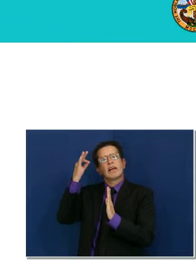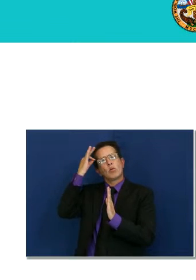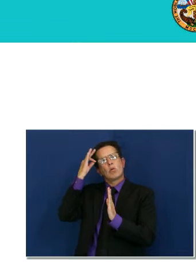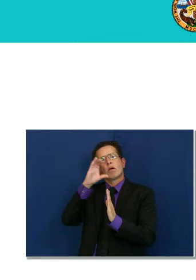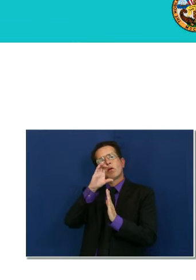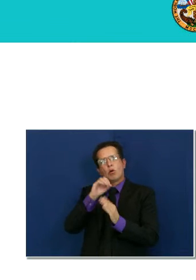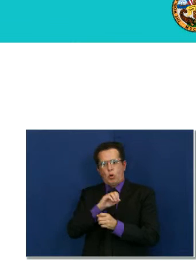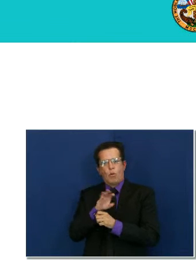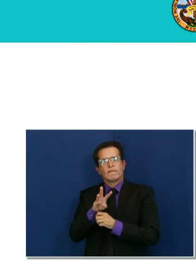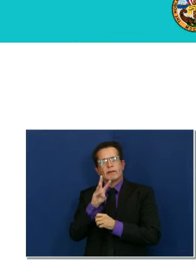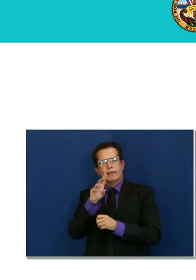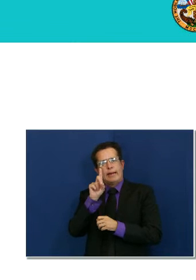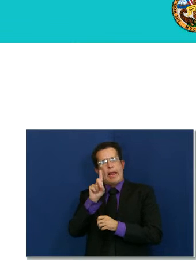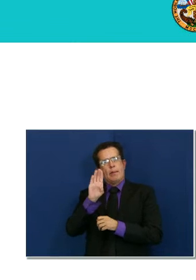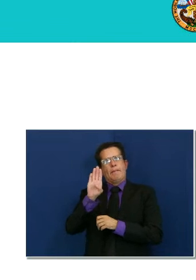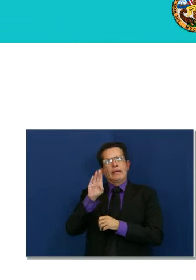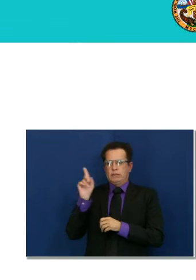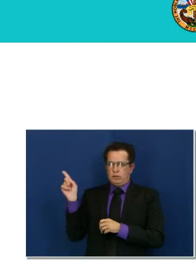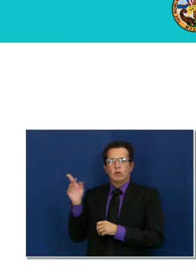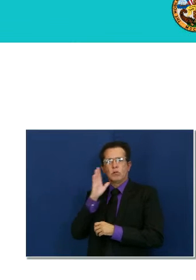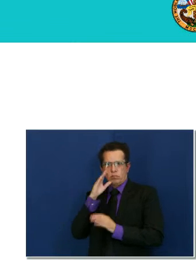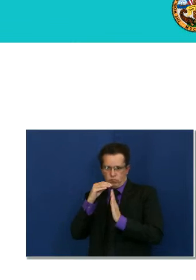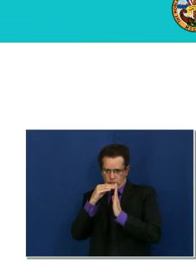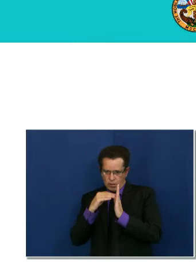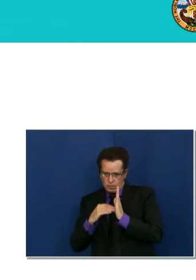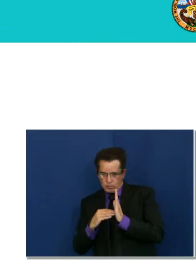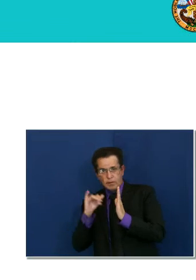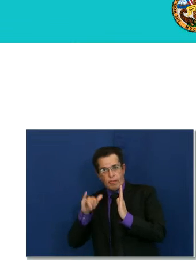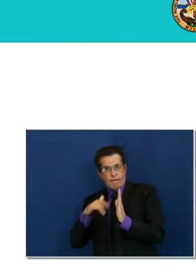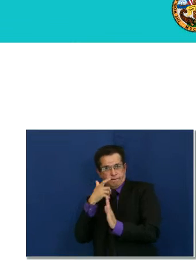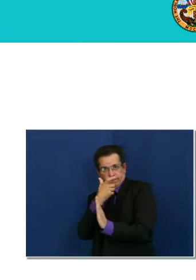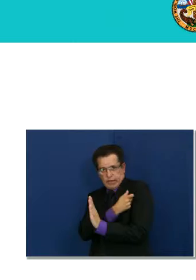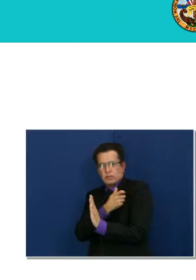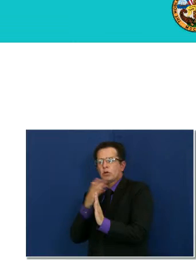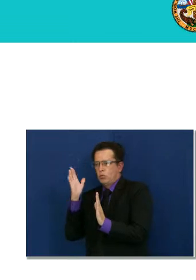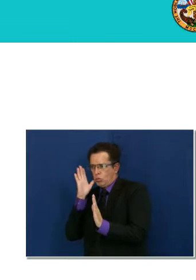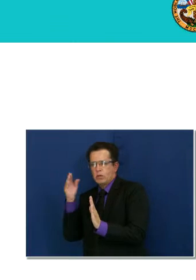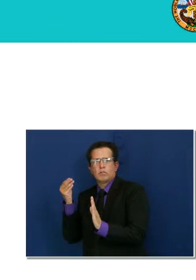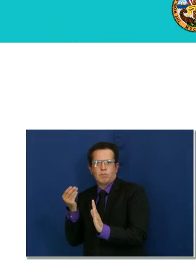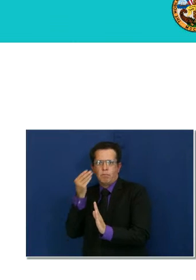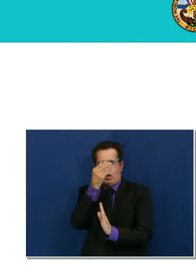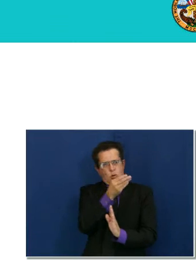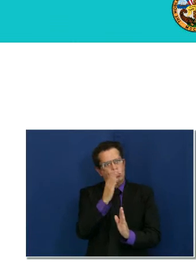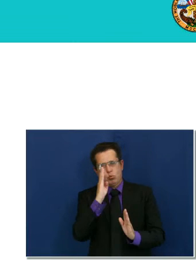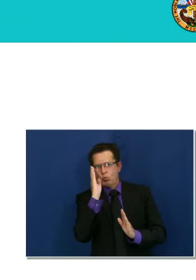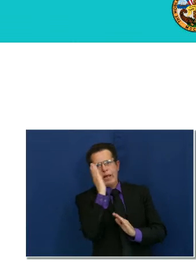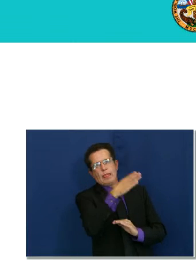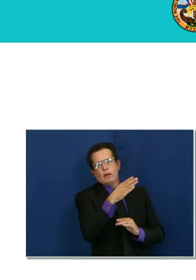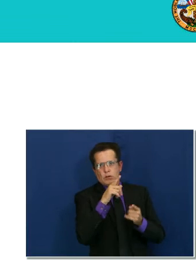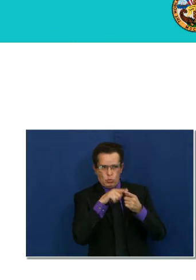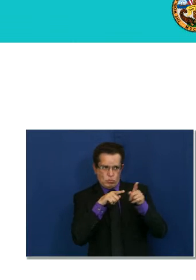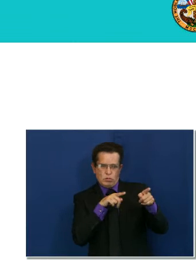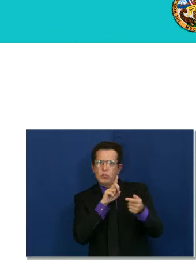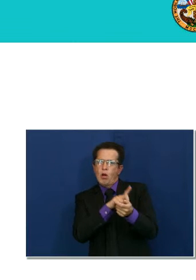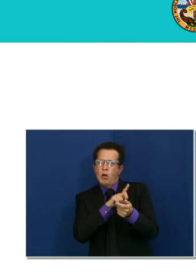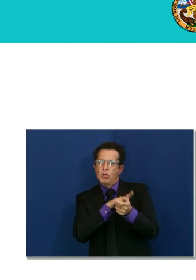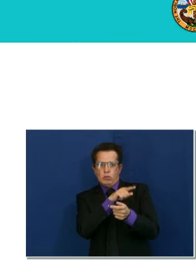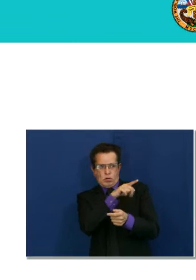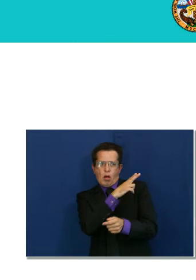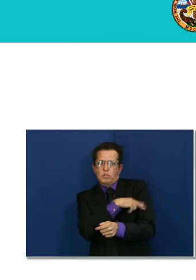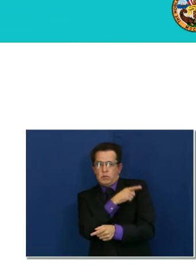ready database, and that vaccinations then will be delivered directly to providers that